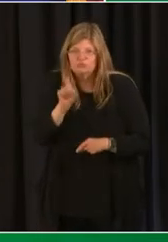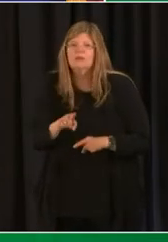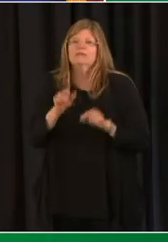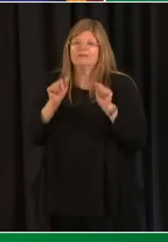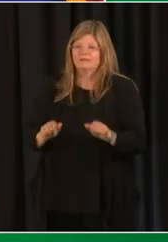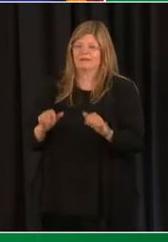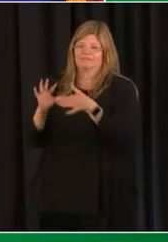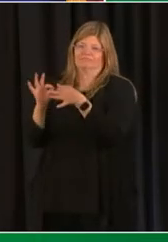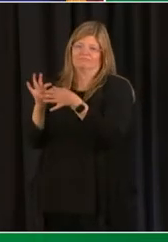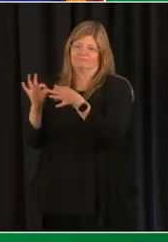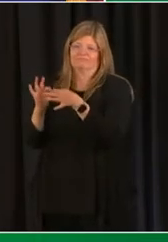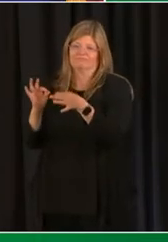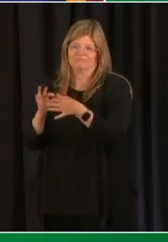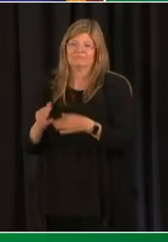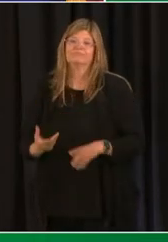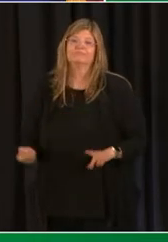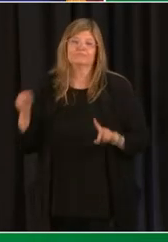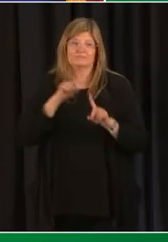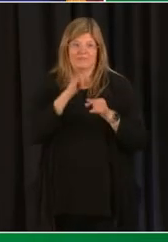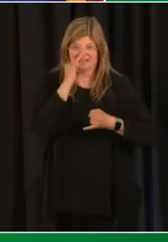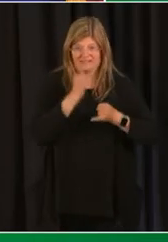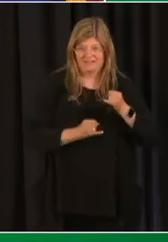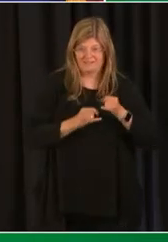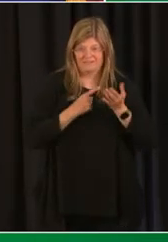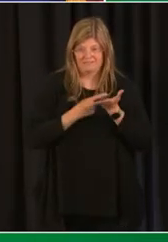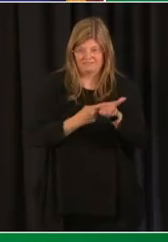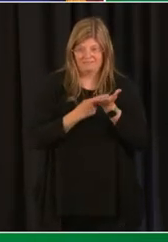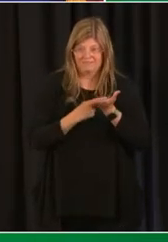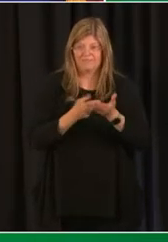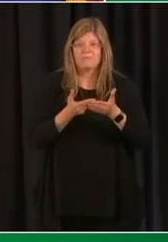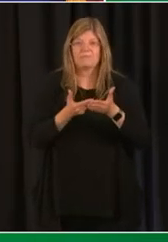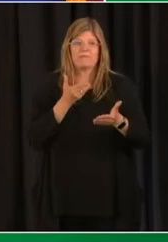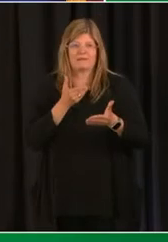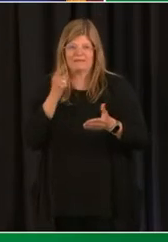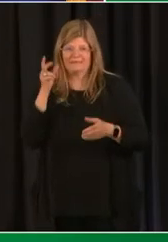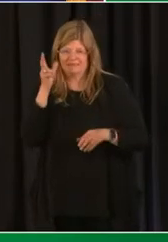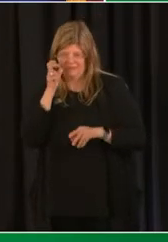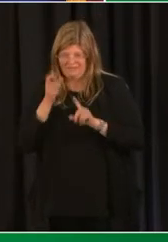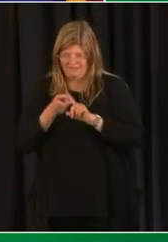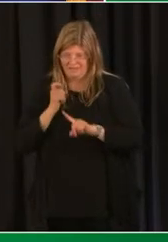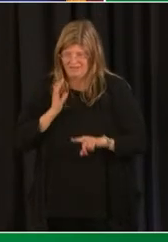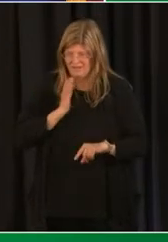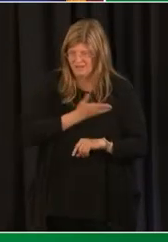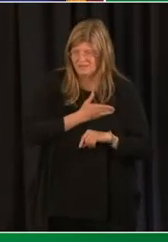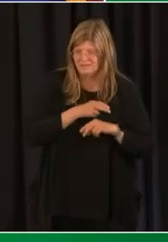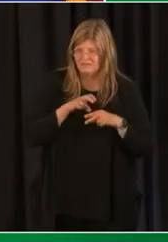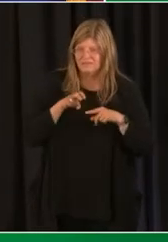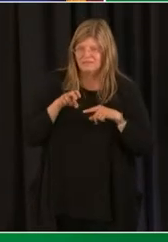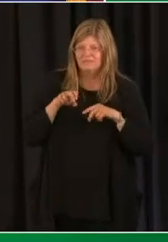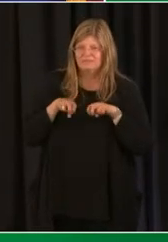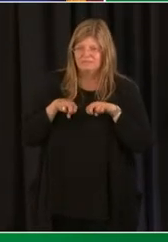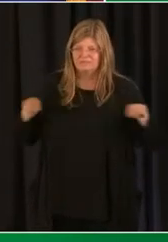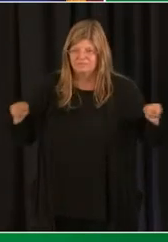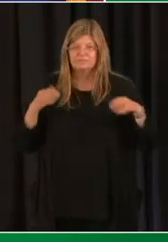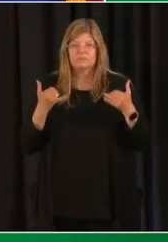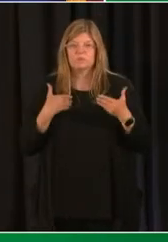and come back to it at the end of the discussion after we hear from our panelists. So with that, I want to bring in our next